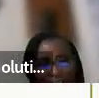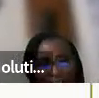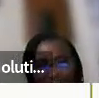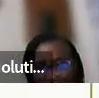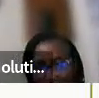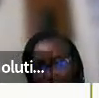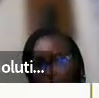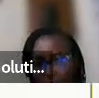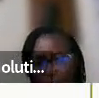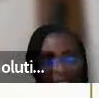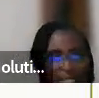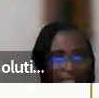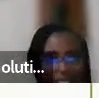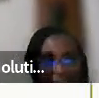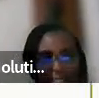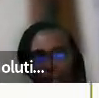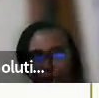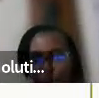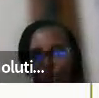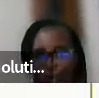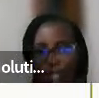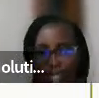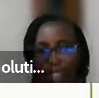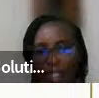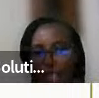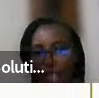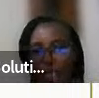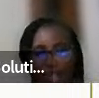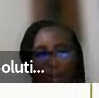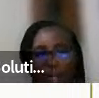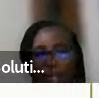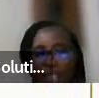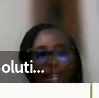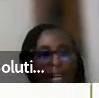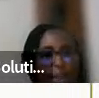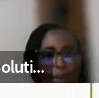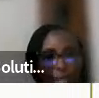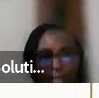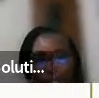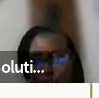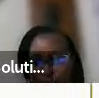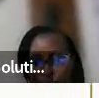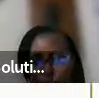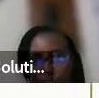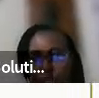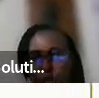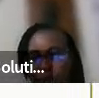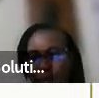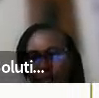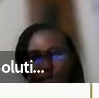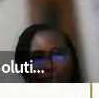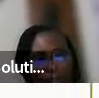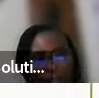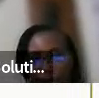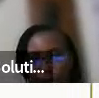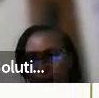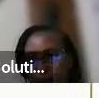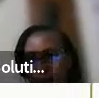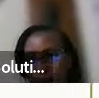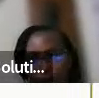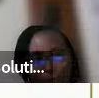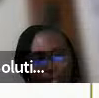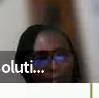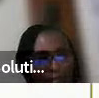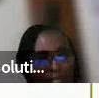has shared his contact details on your screen. You can reach out to him, and you can